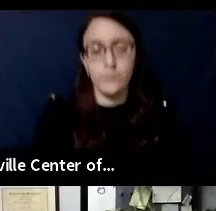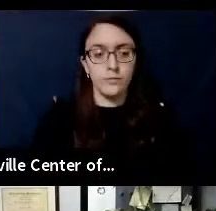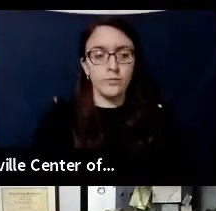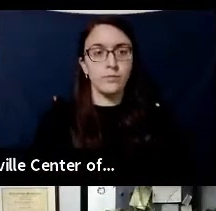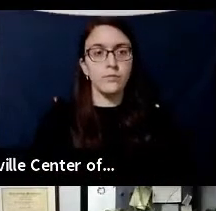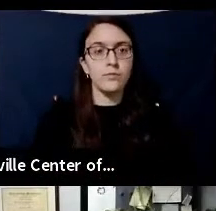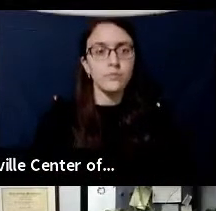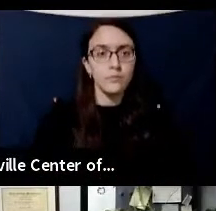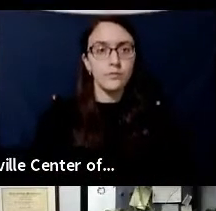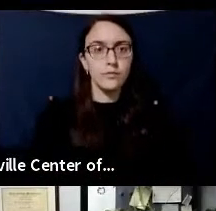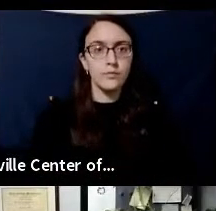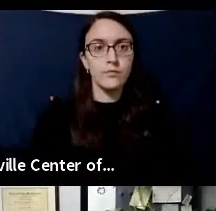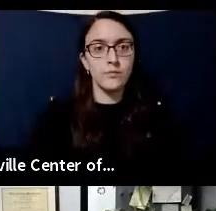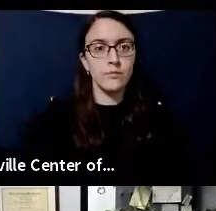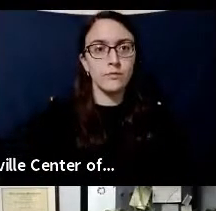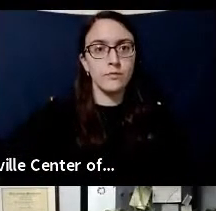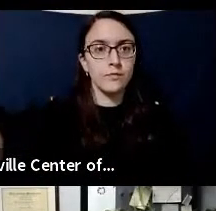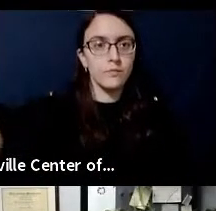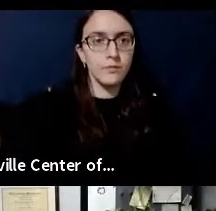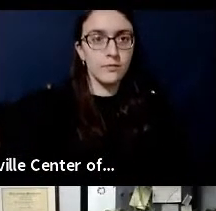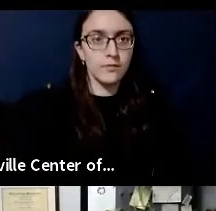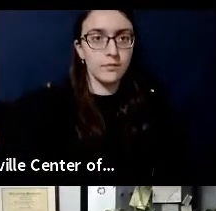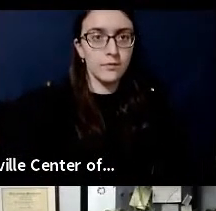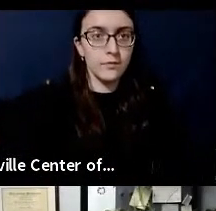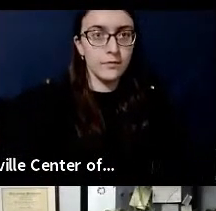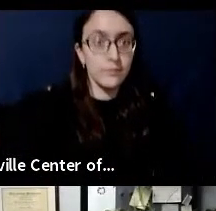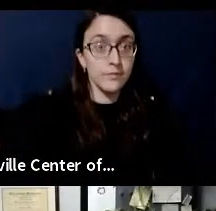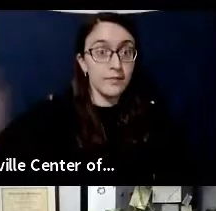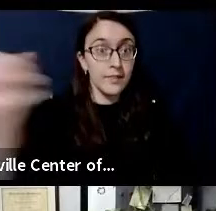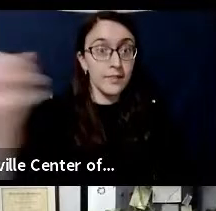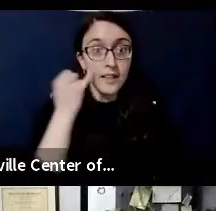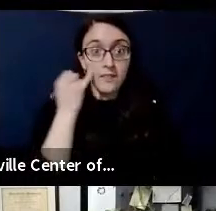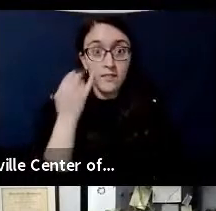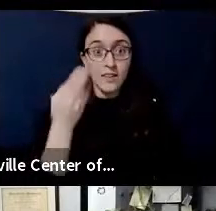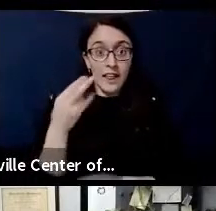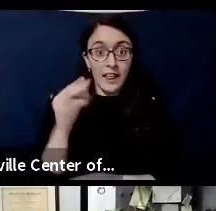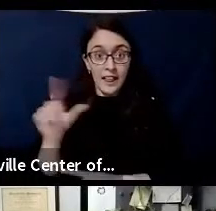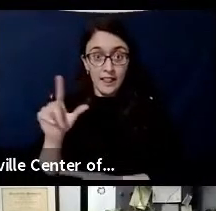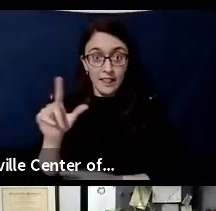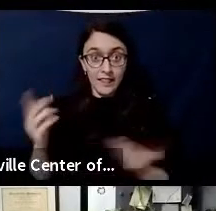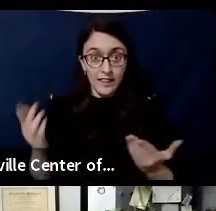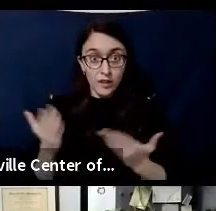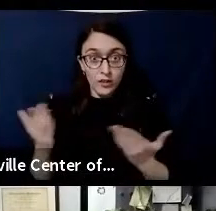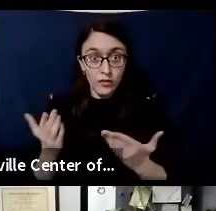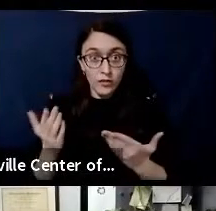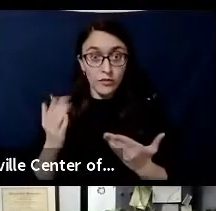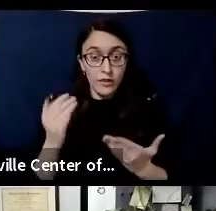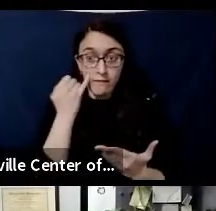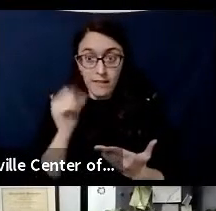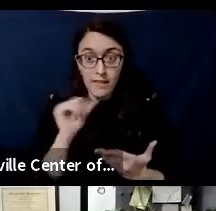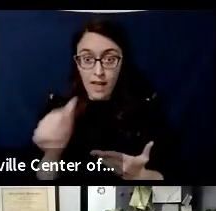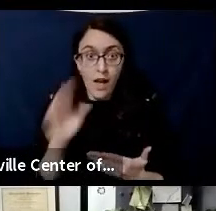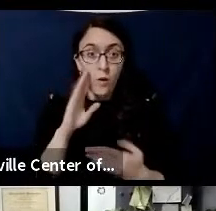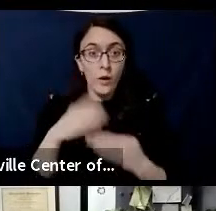that unless Mr. Hill is on, that concludes public forum. Mr. Hill?